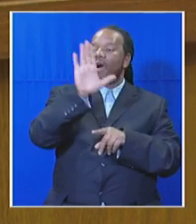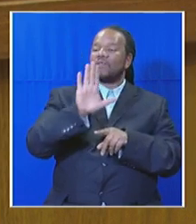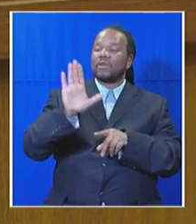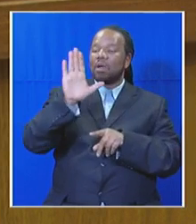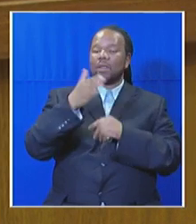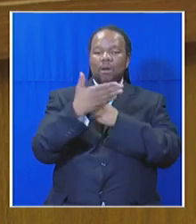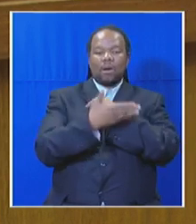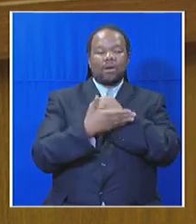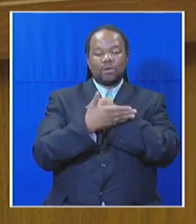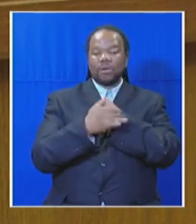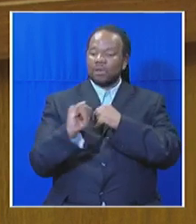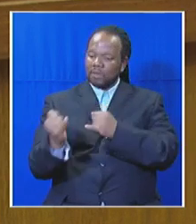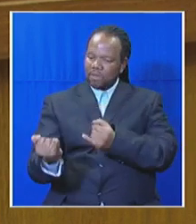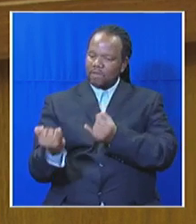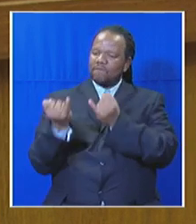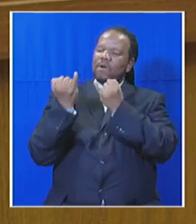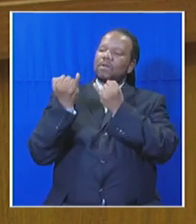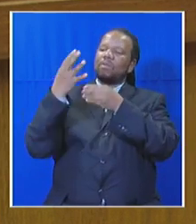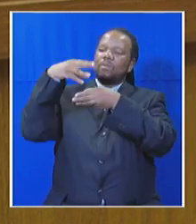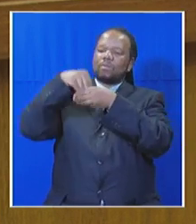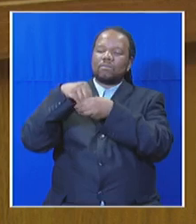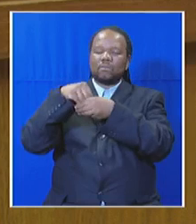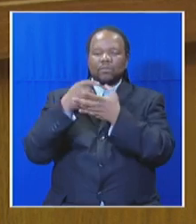to participate, to discuss the matter.